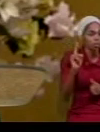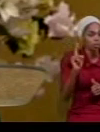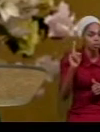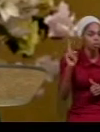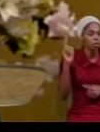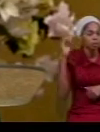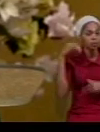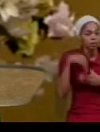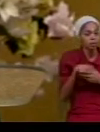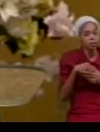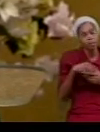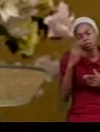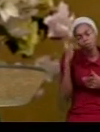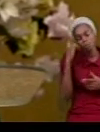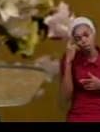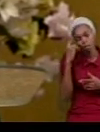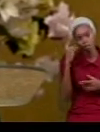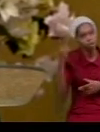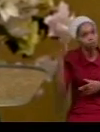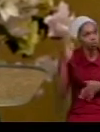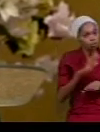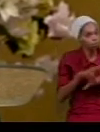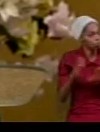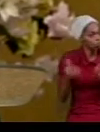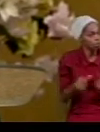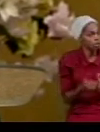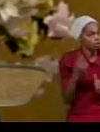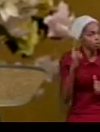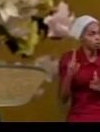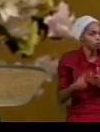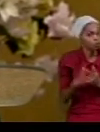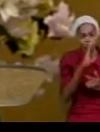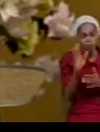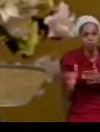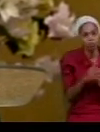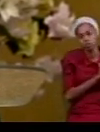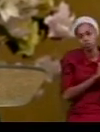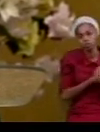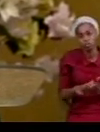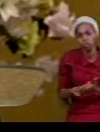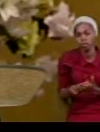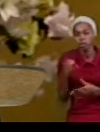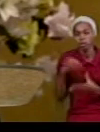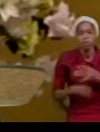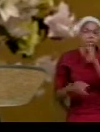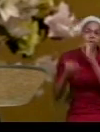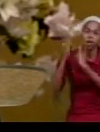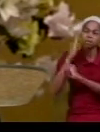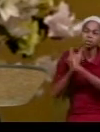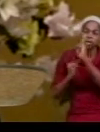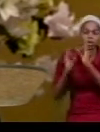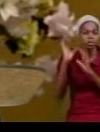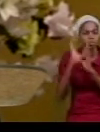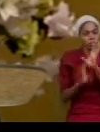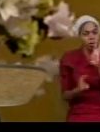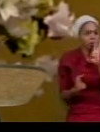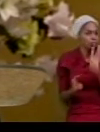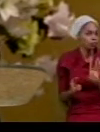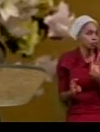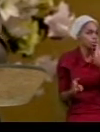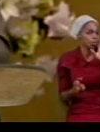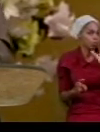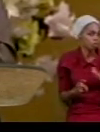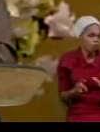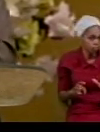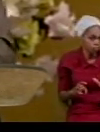in focus. He does not want any man to perish. In Isaiah chapter 45, and